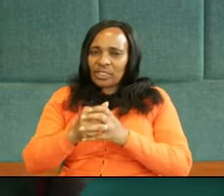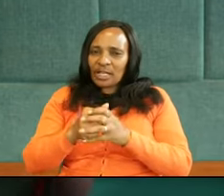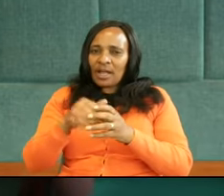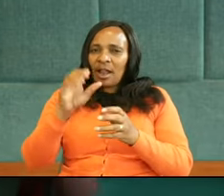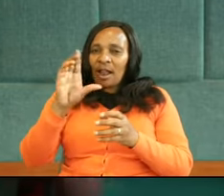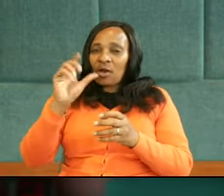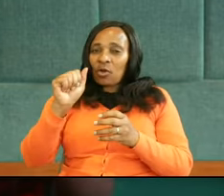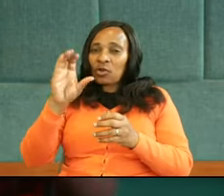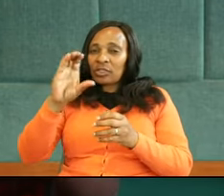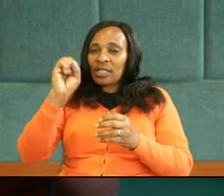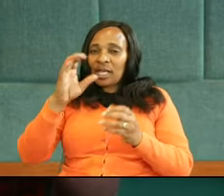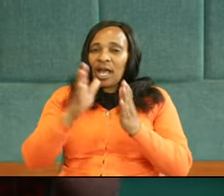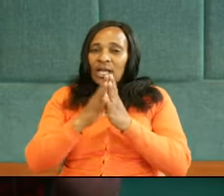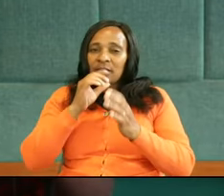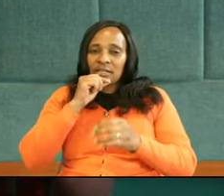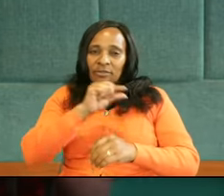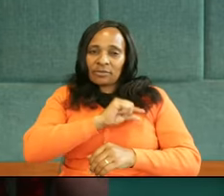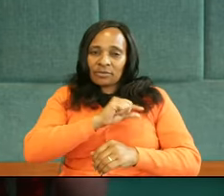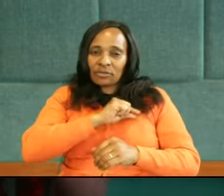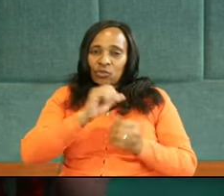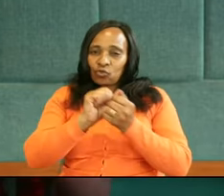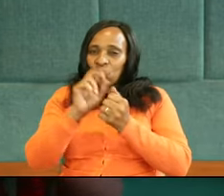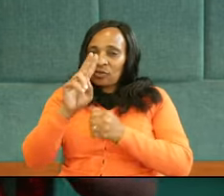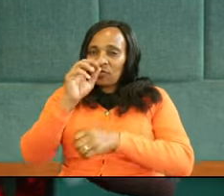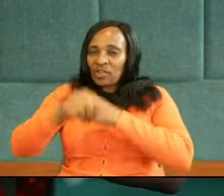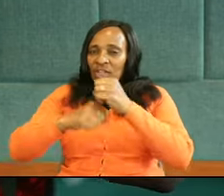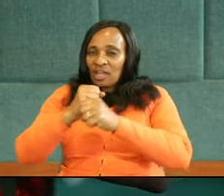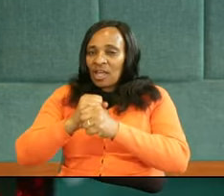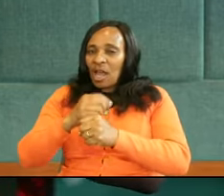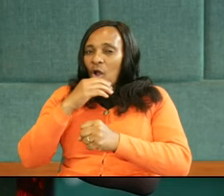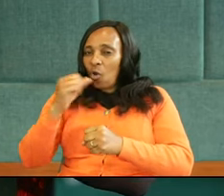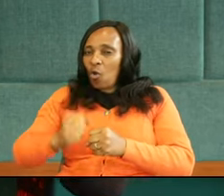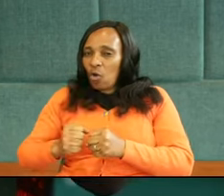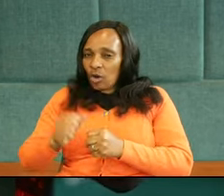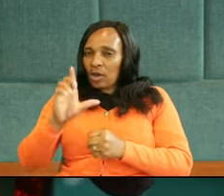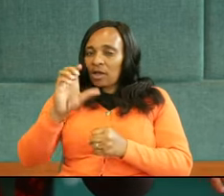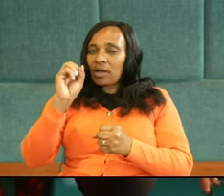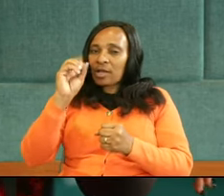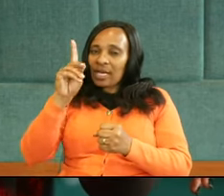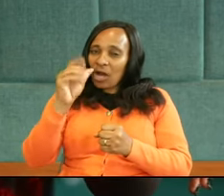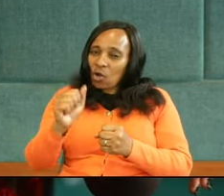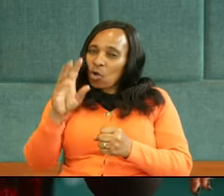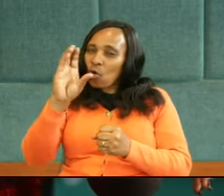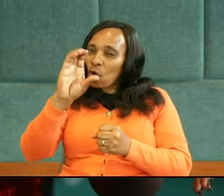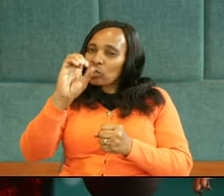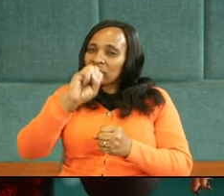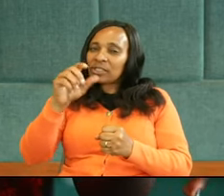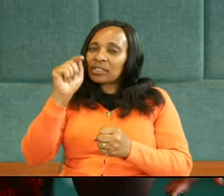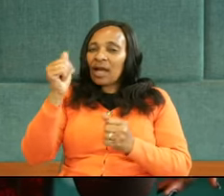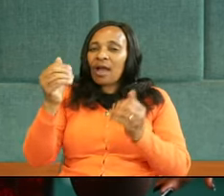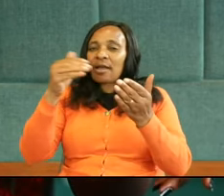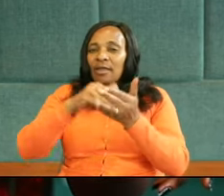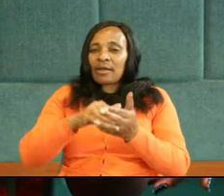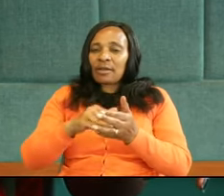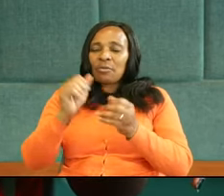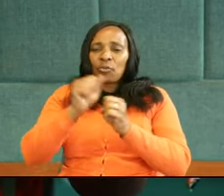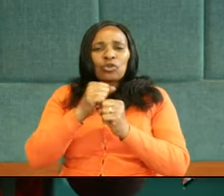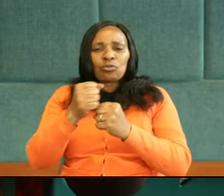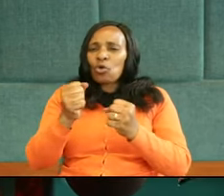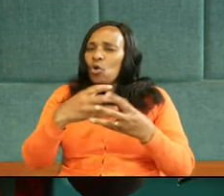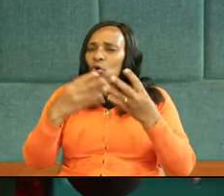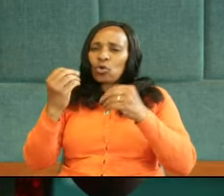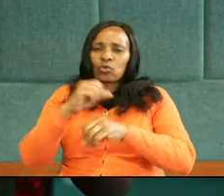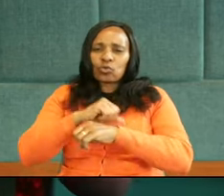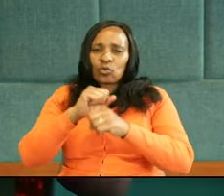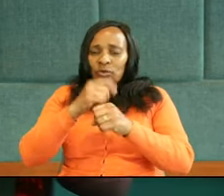the Deacon. Here we have 12-year-old Da Costa again. Da Costa was bored. He could not go to school